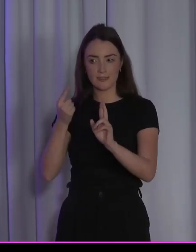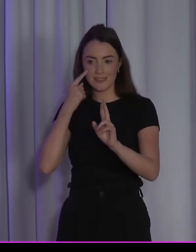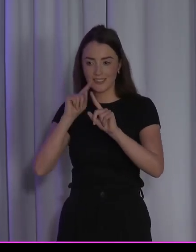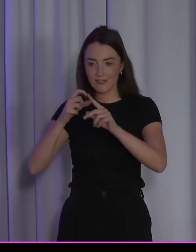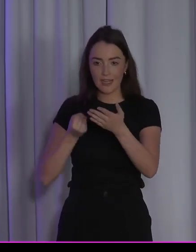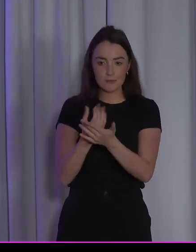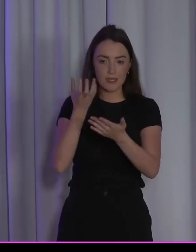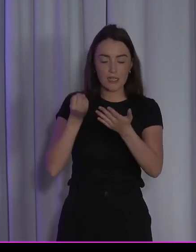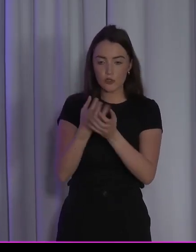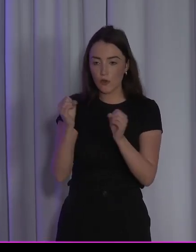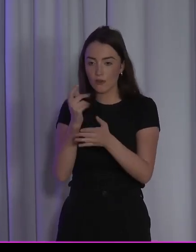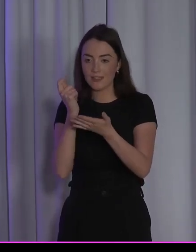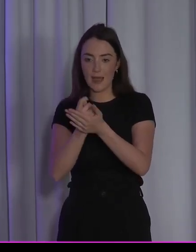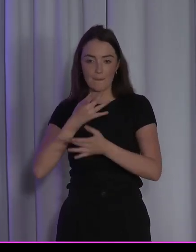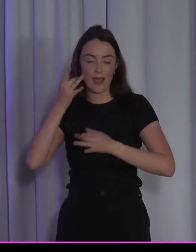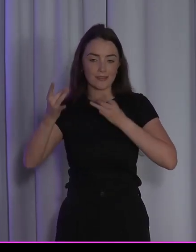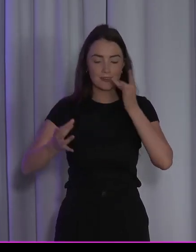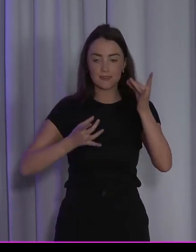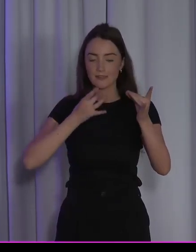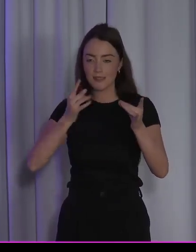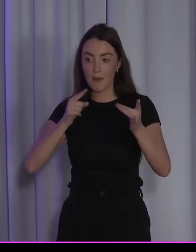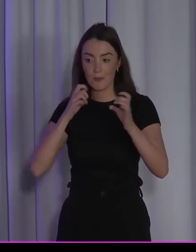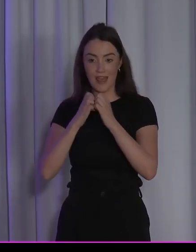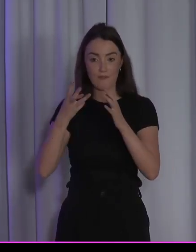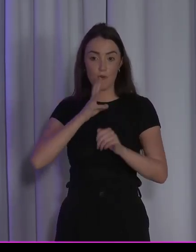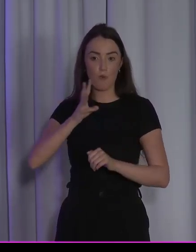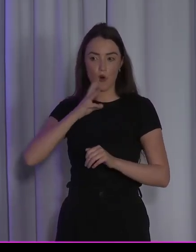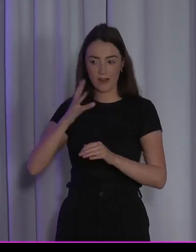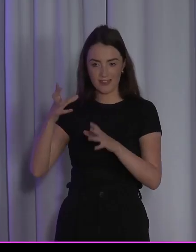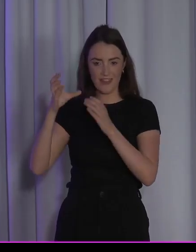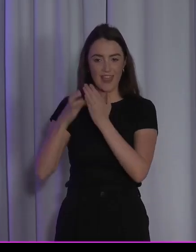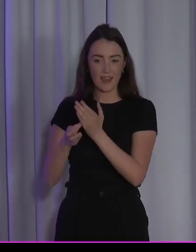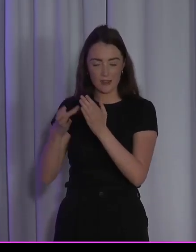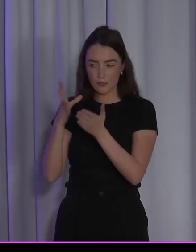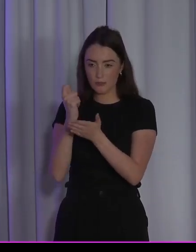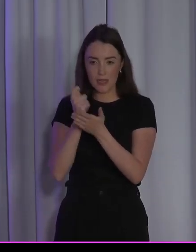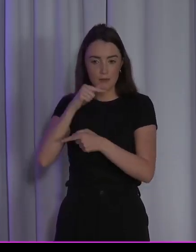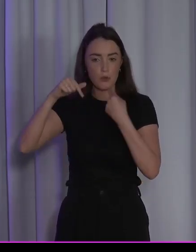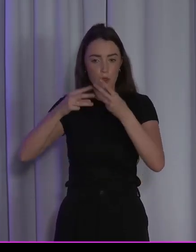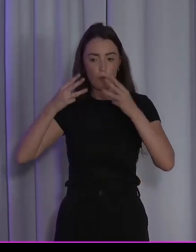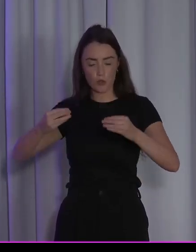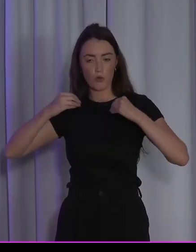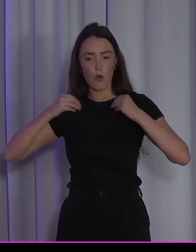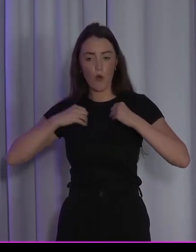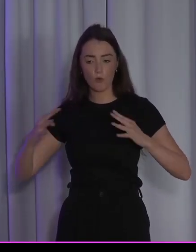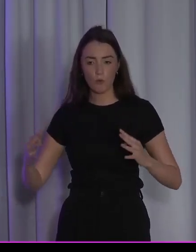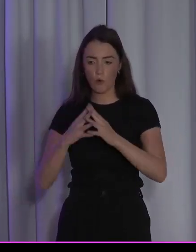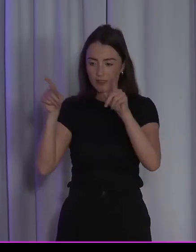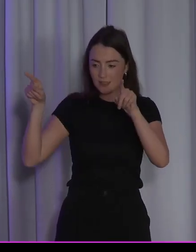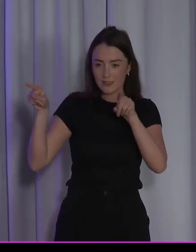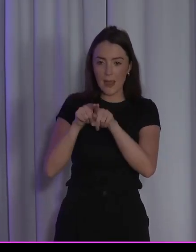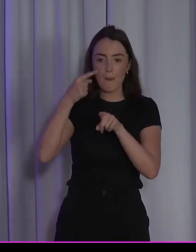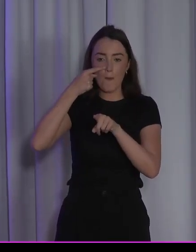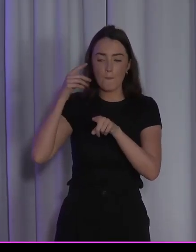explanations parroted off at a request, hung on each word being rainbow thick. Sometimes we want our own words dipped in blue